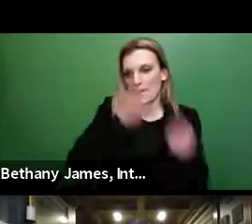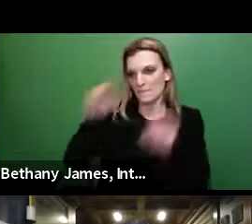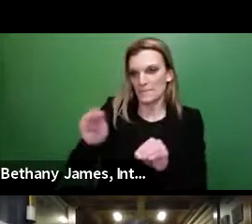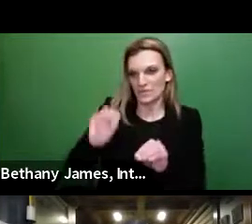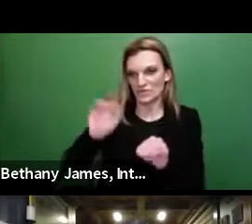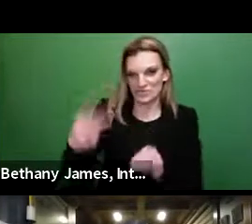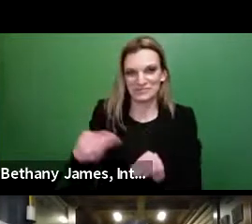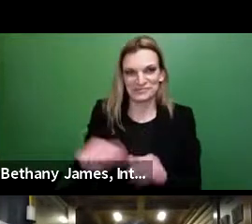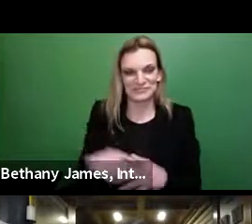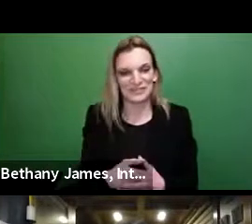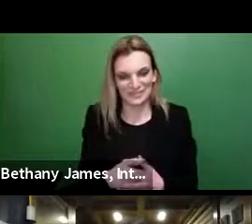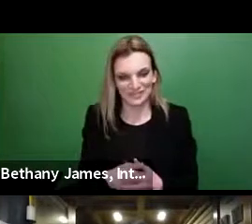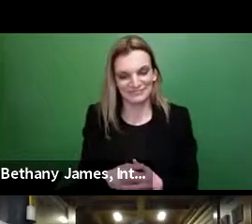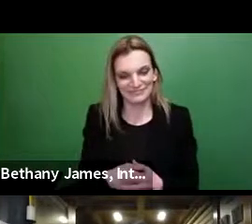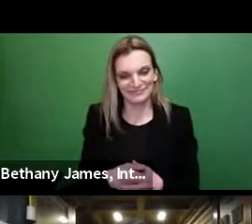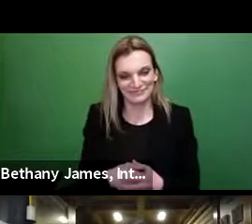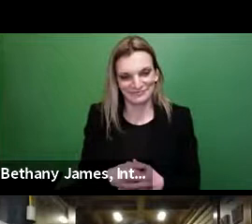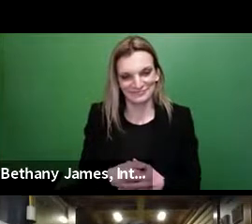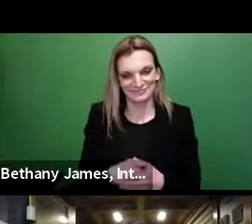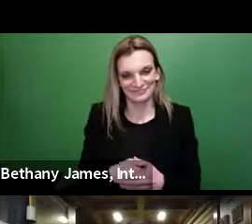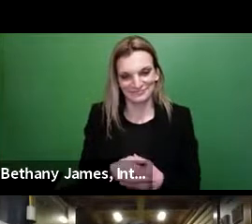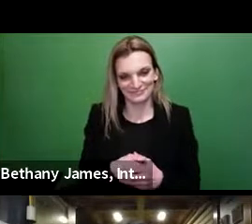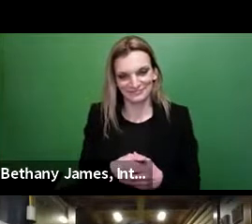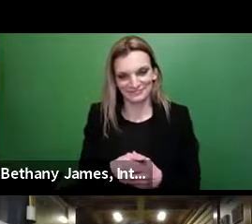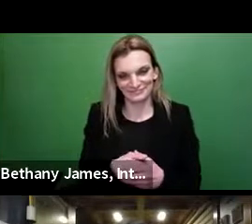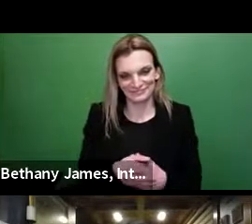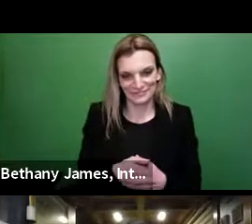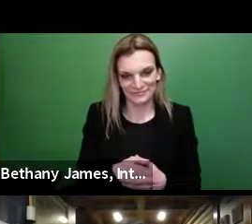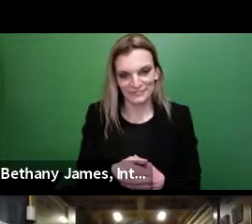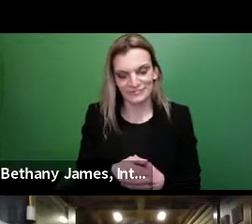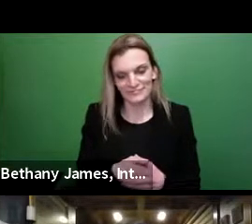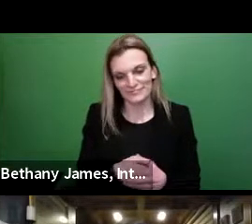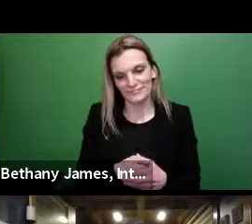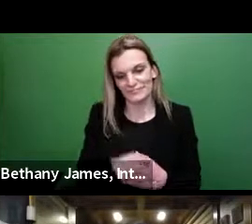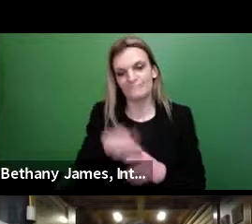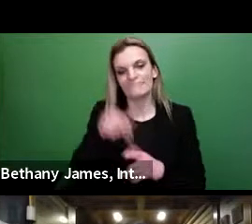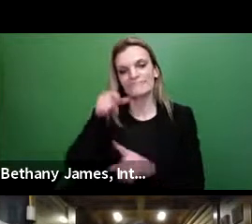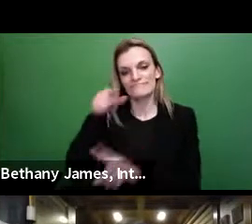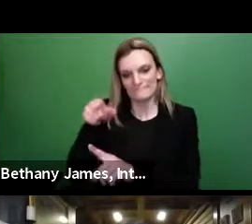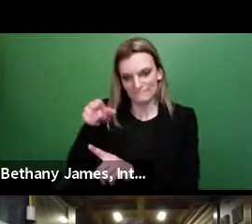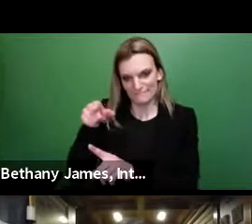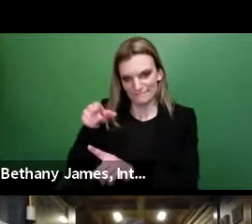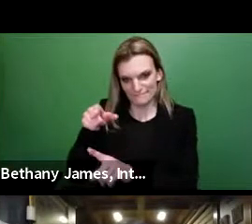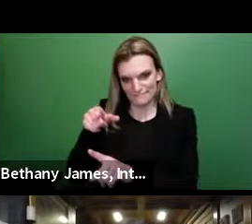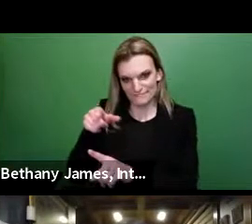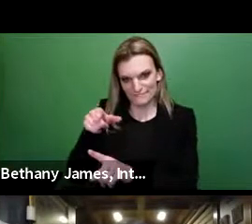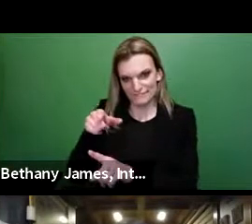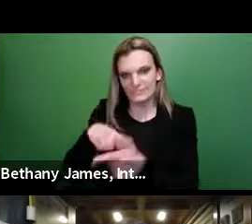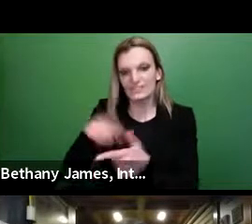was formally vacated on November 10th, 1983, with the